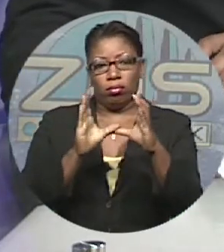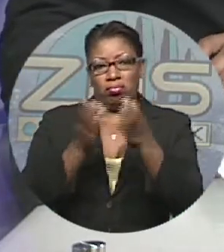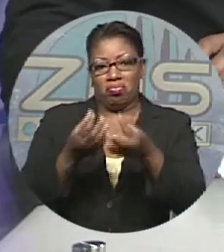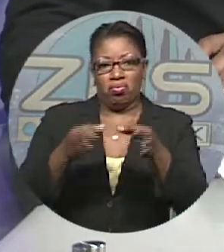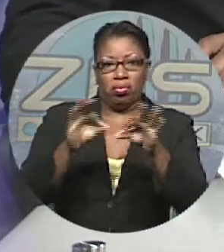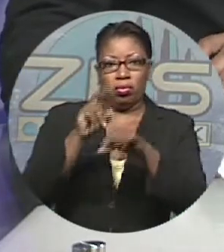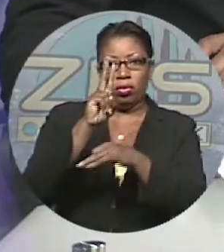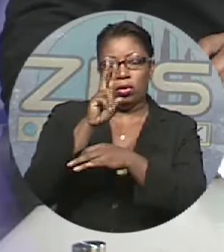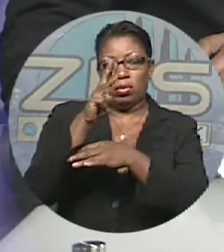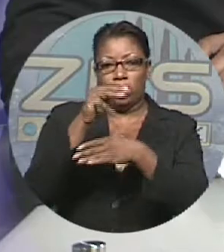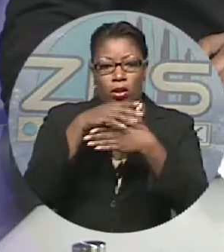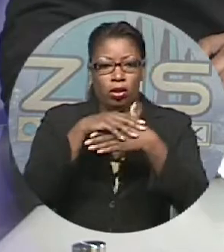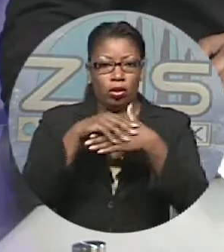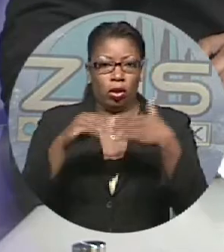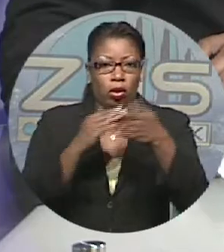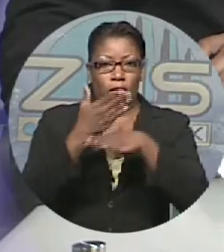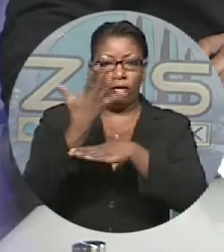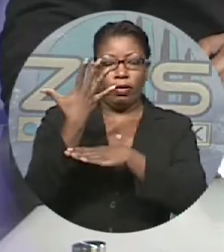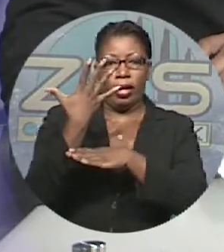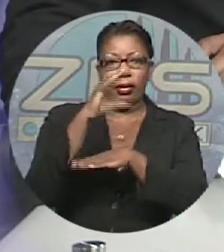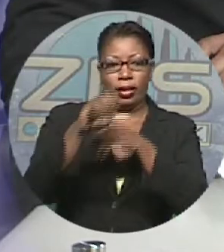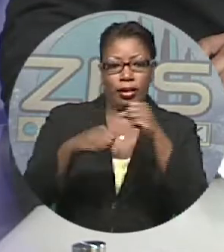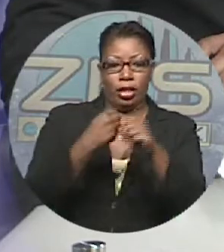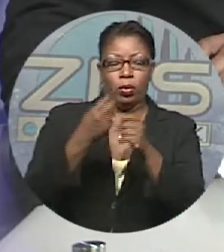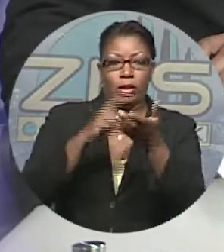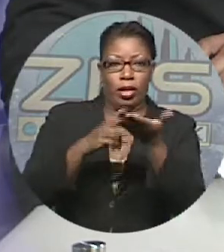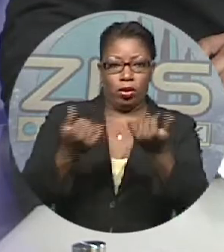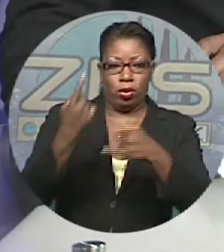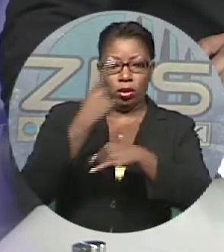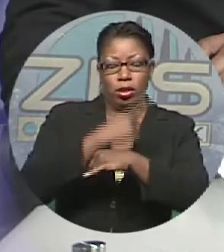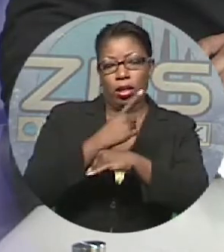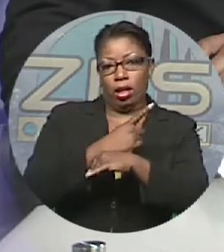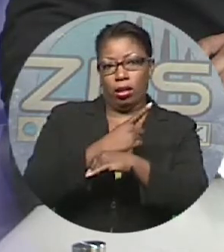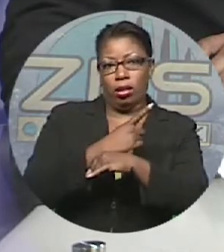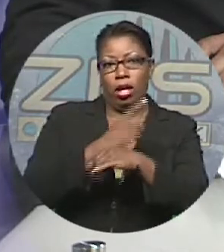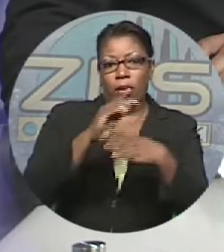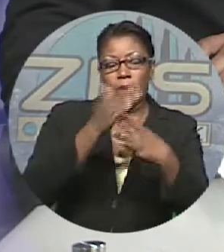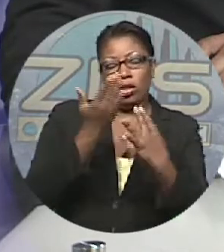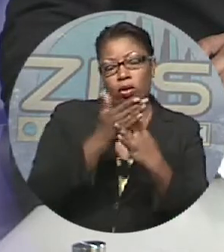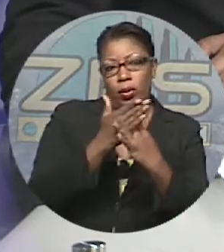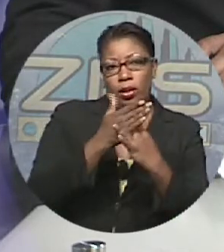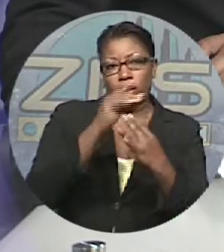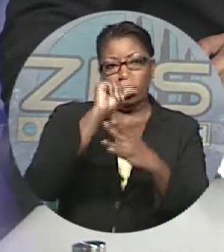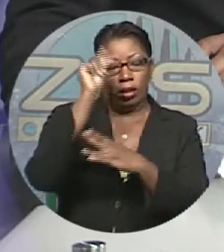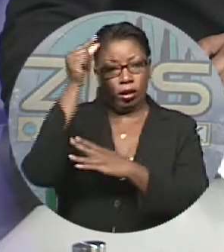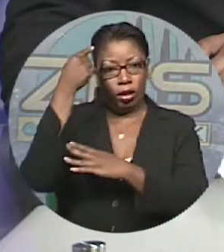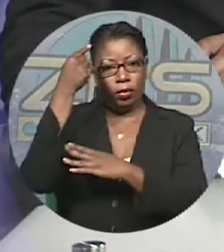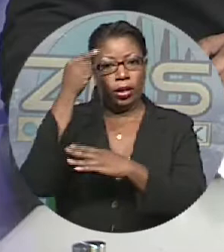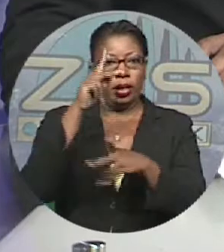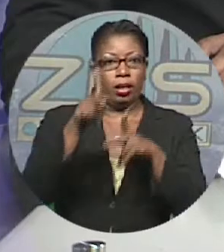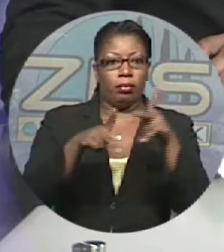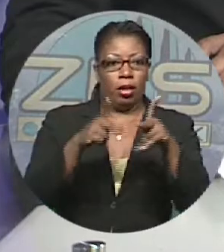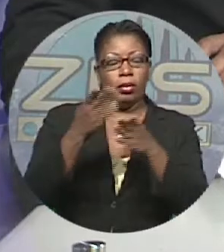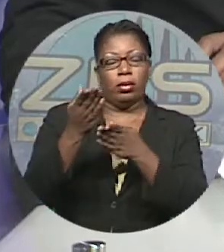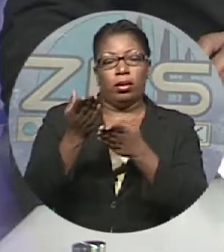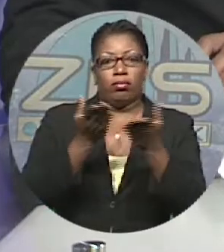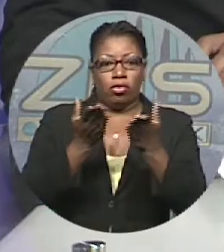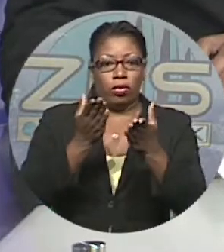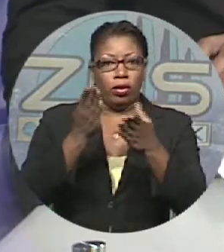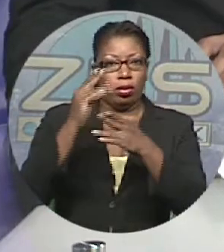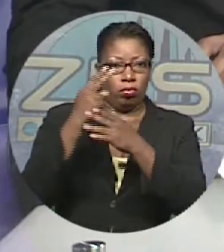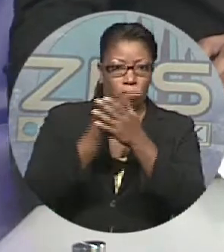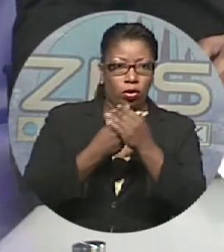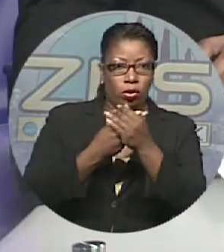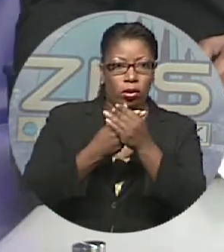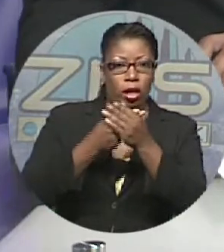$200 million over 5 years was signed today between the government and the Bahamas Public Services Union in what President John